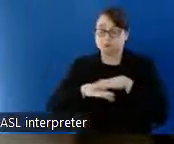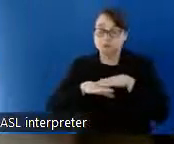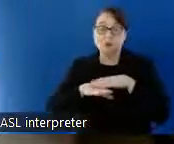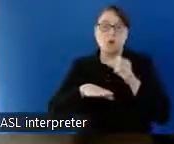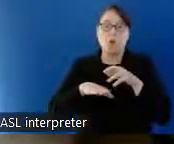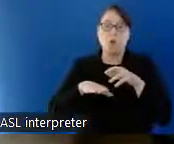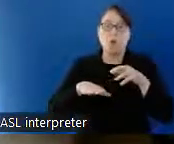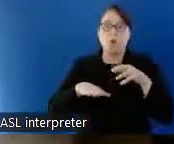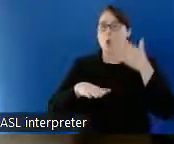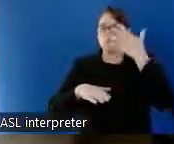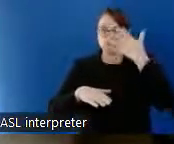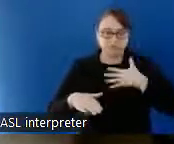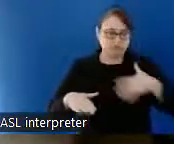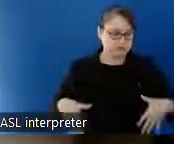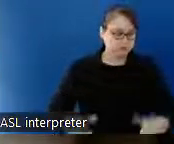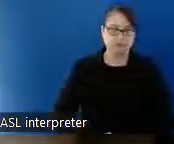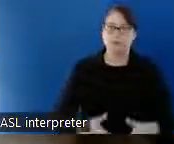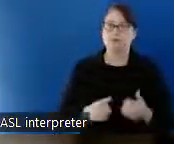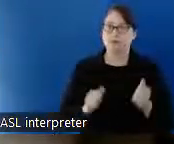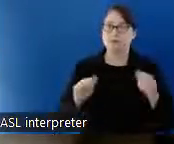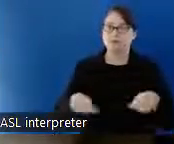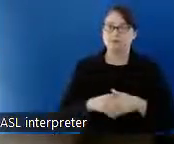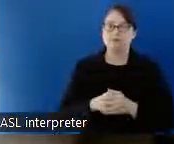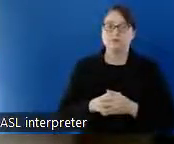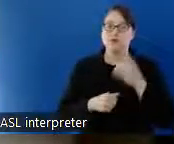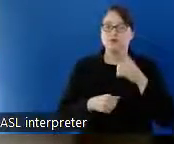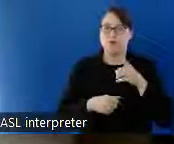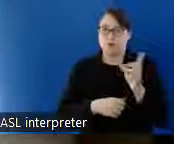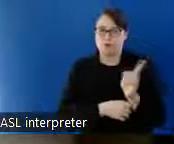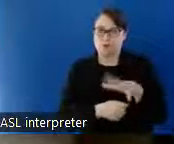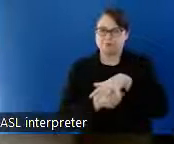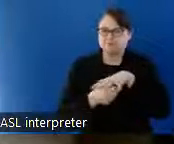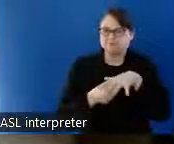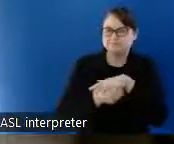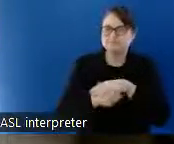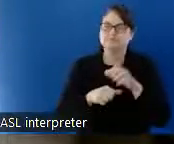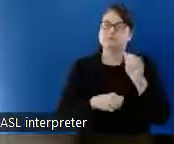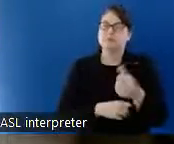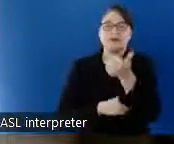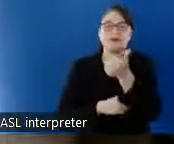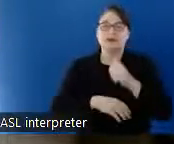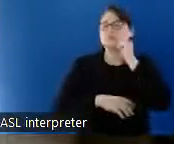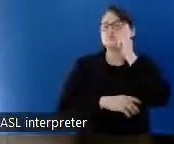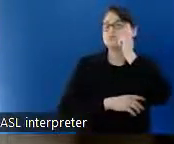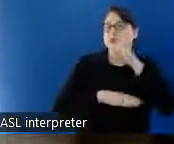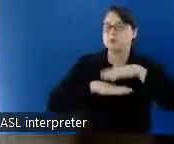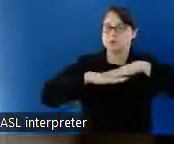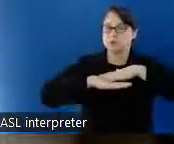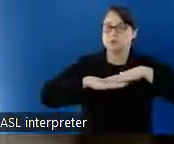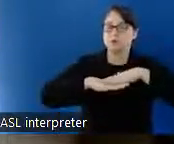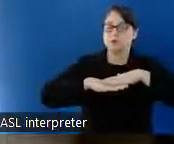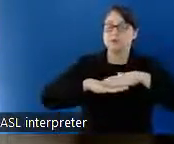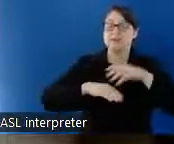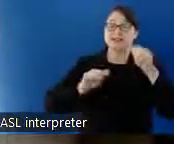be present on several parts of the body. As for location, the rash can appear on any skin surface and can also be